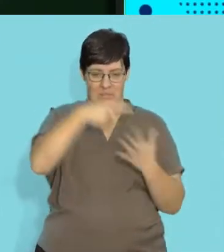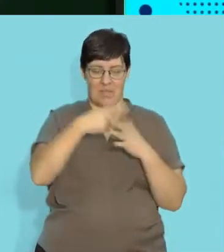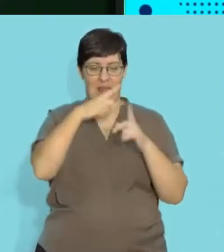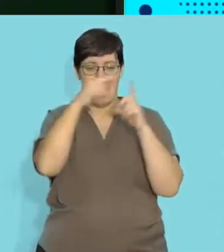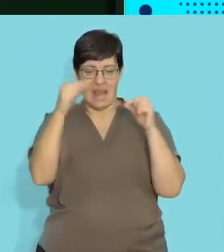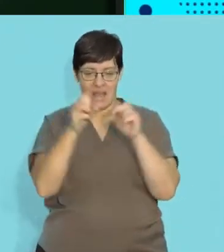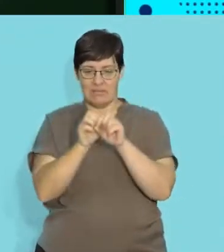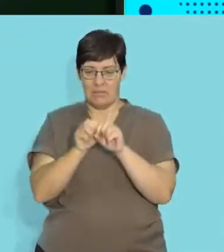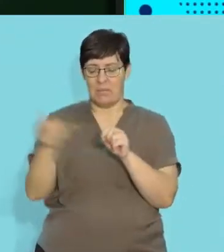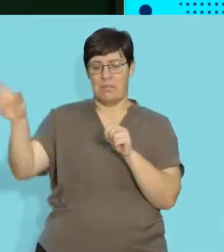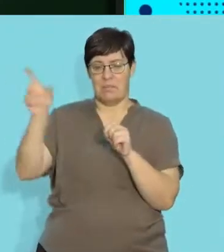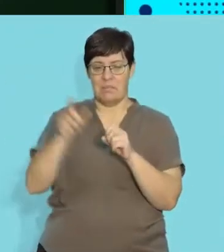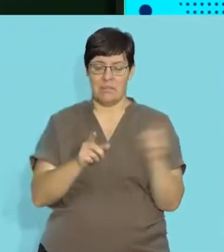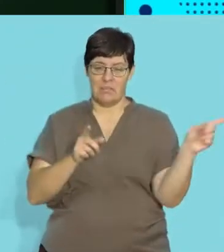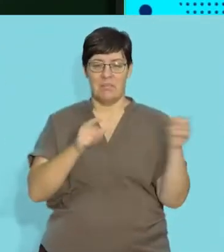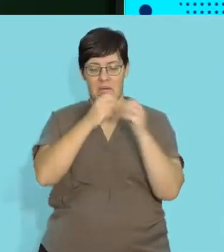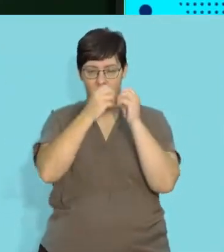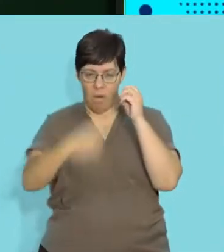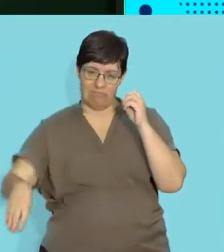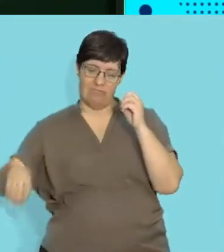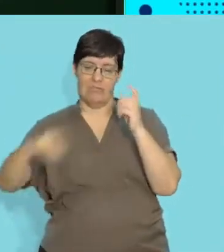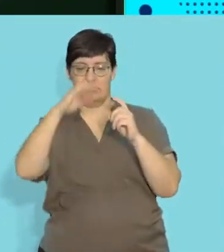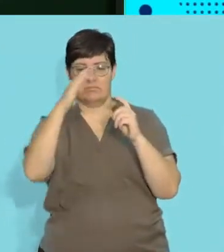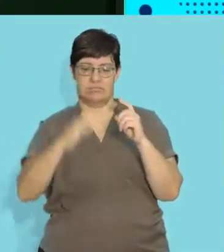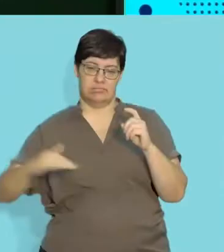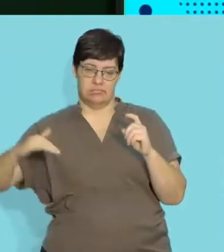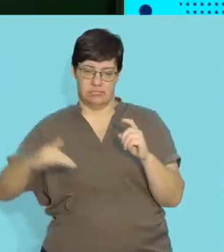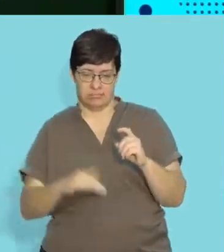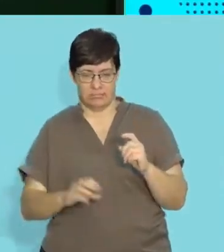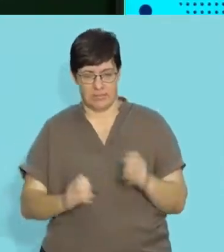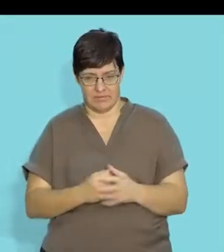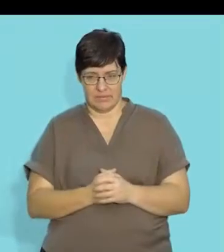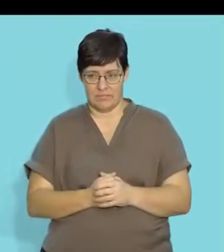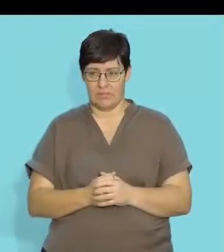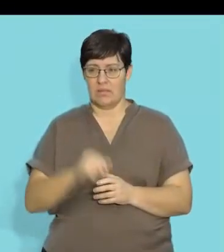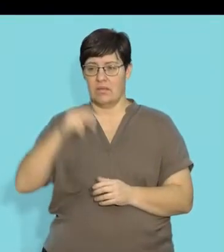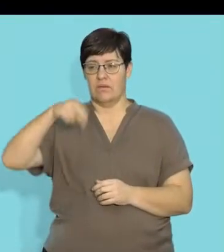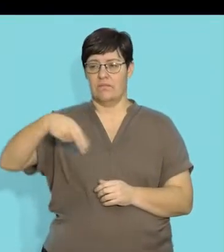the release of leaves and fruit from the tree.